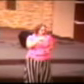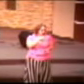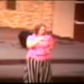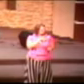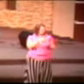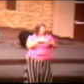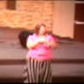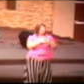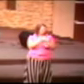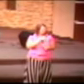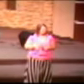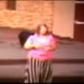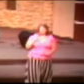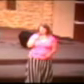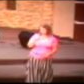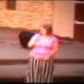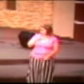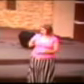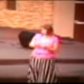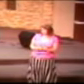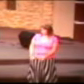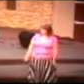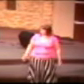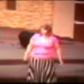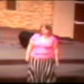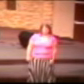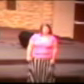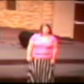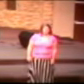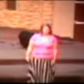I think he would look at you and go, what are you talking about?